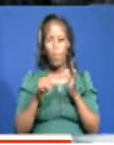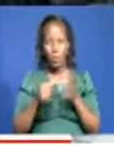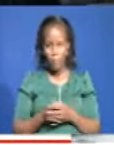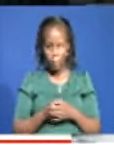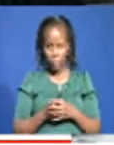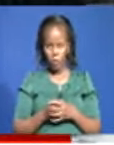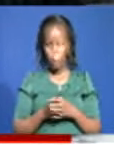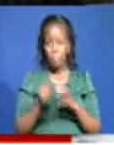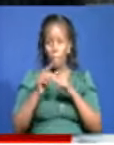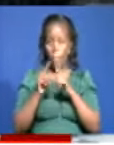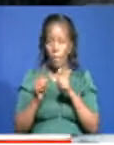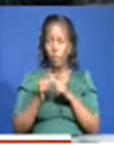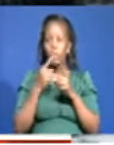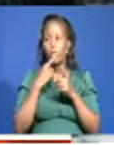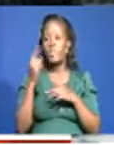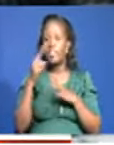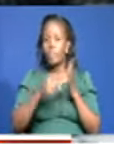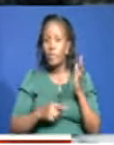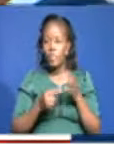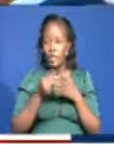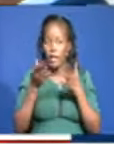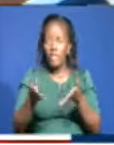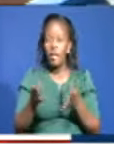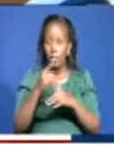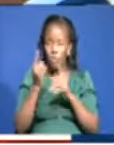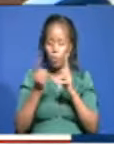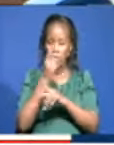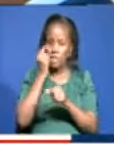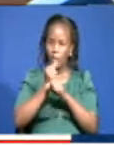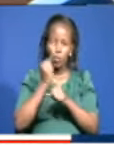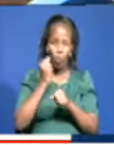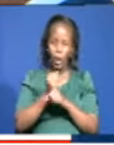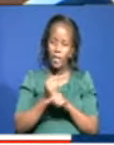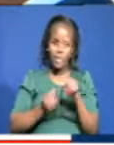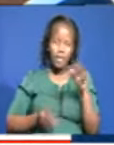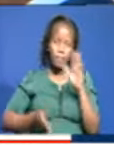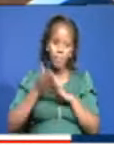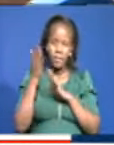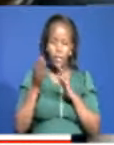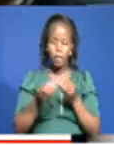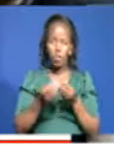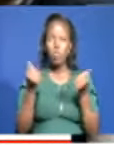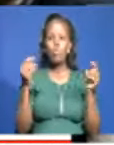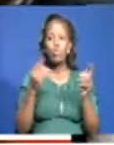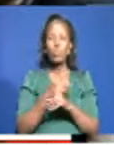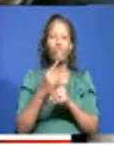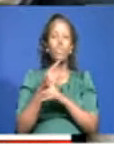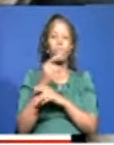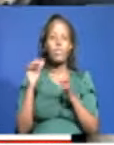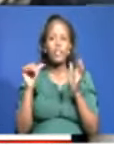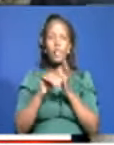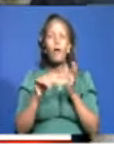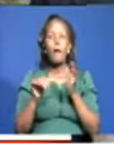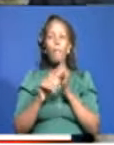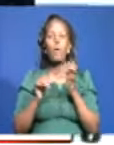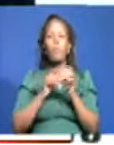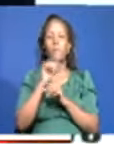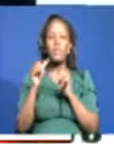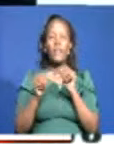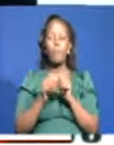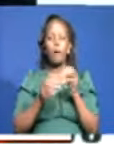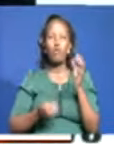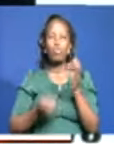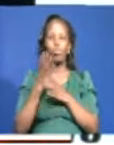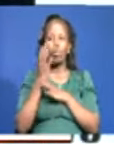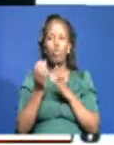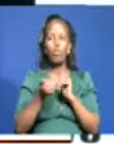also pointed out that he will now start working as soon as possible to solve various issues dragging the growth of sports in the country.